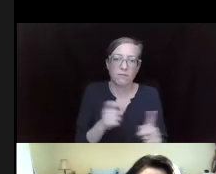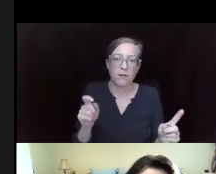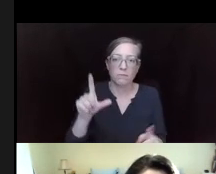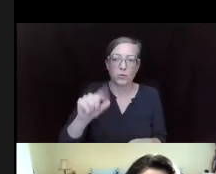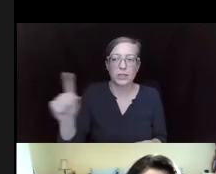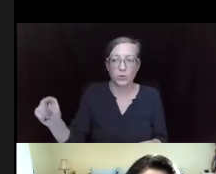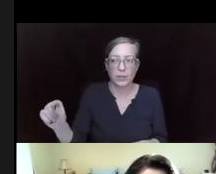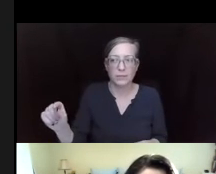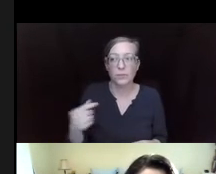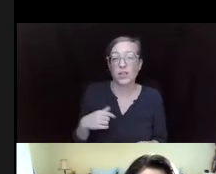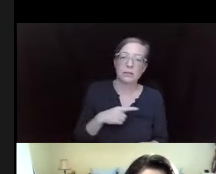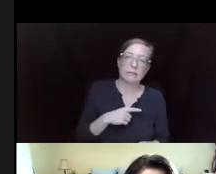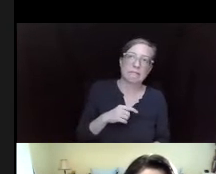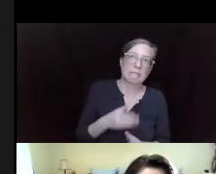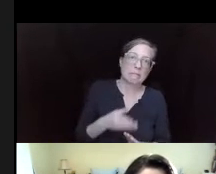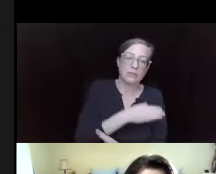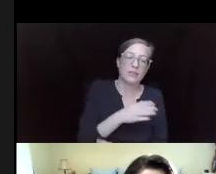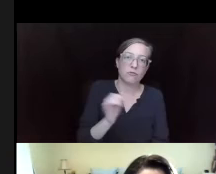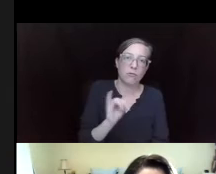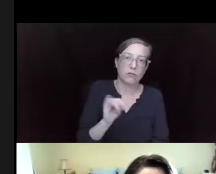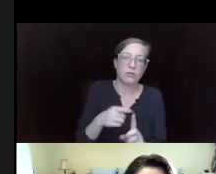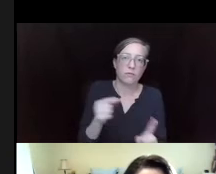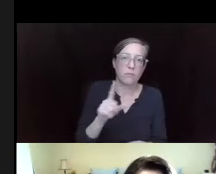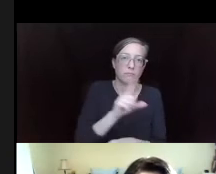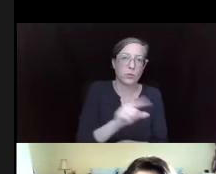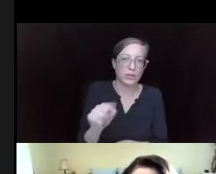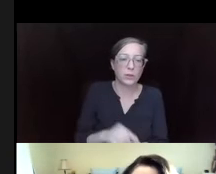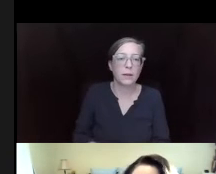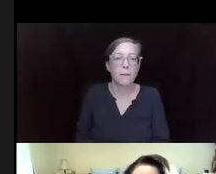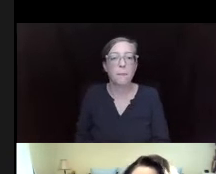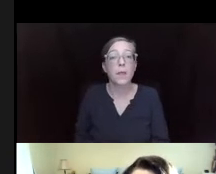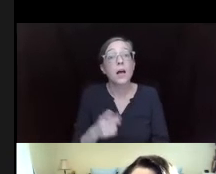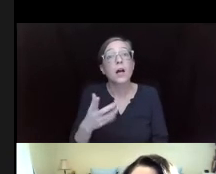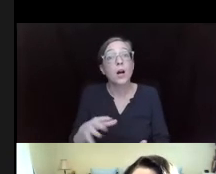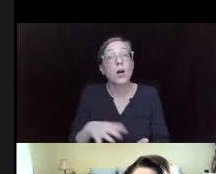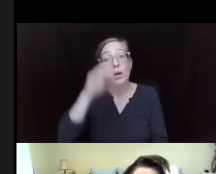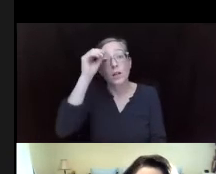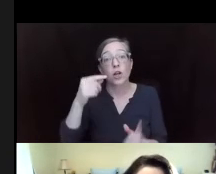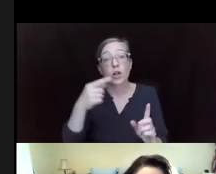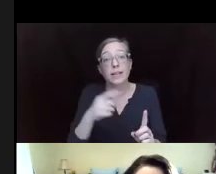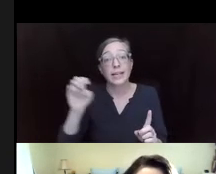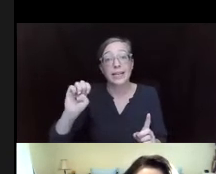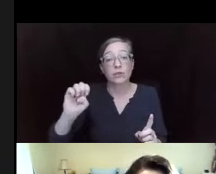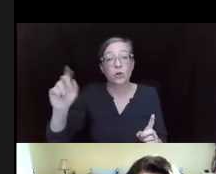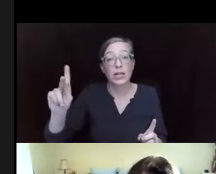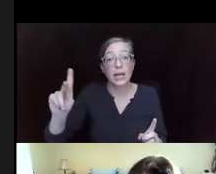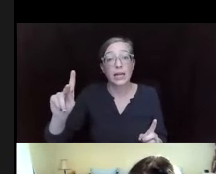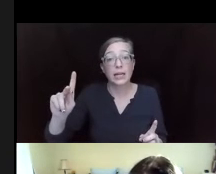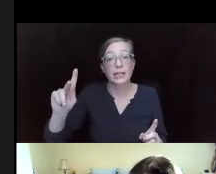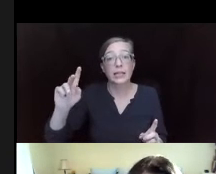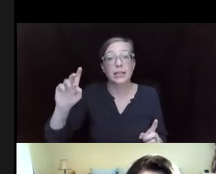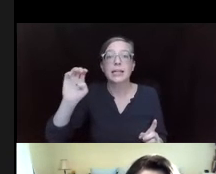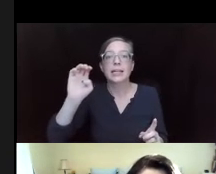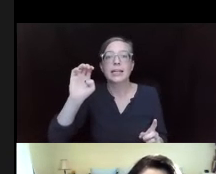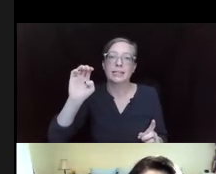from 2020. So we learned that there is that electrokinetic equilibrium condition. We call it ECC. Now,